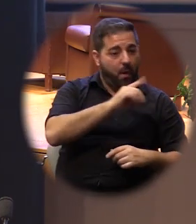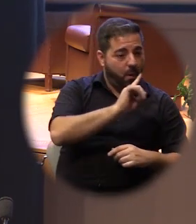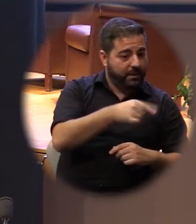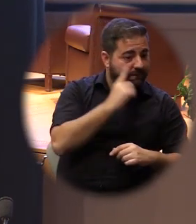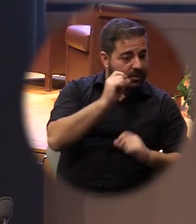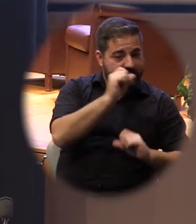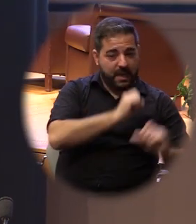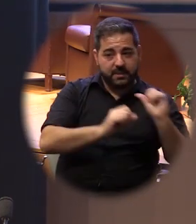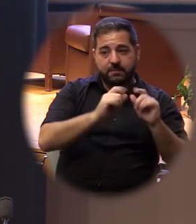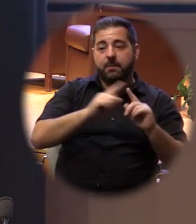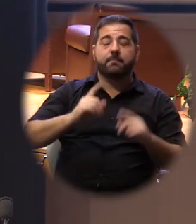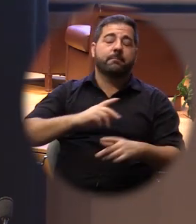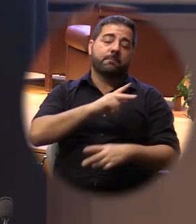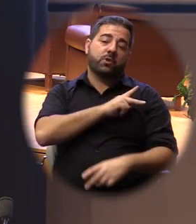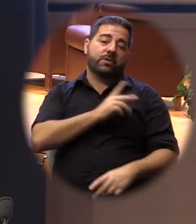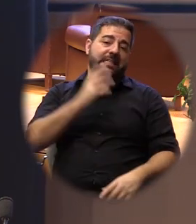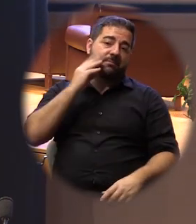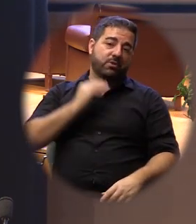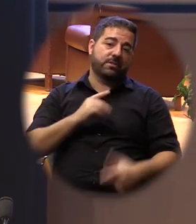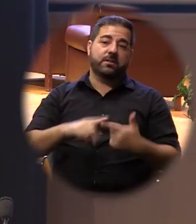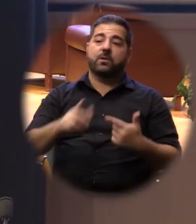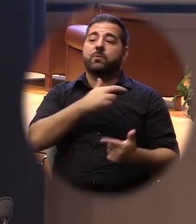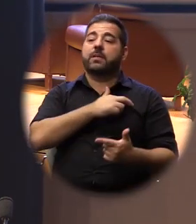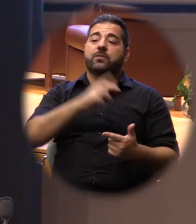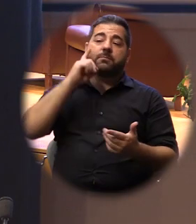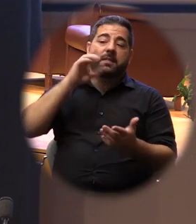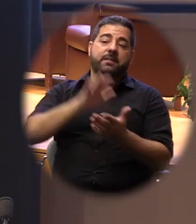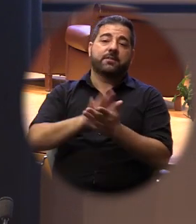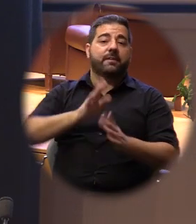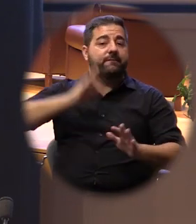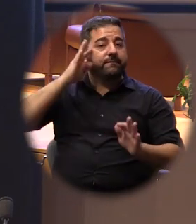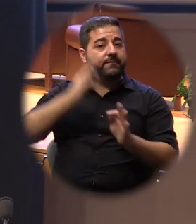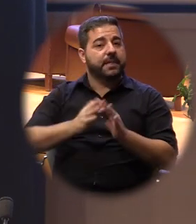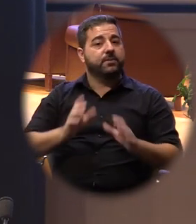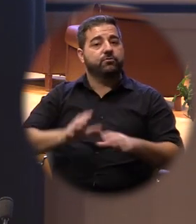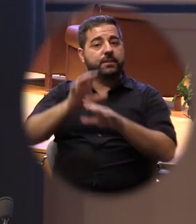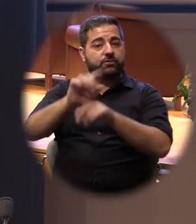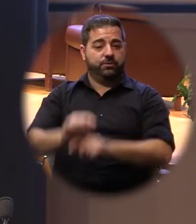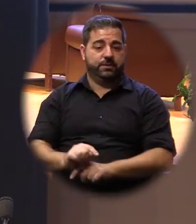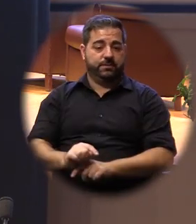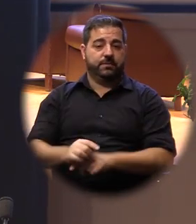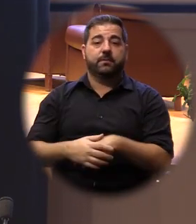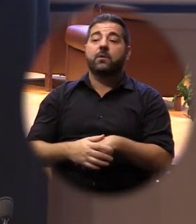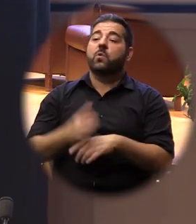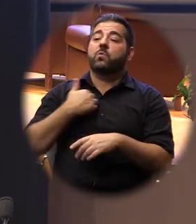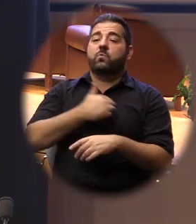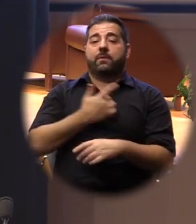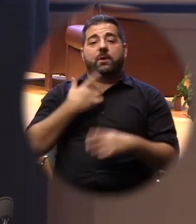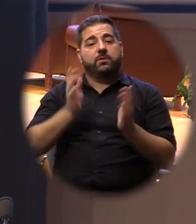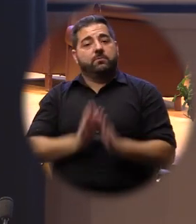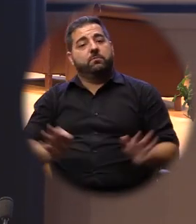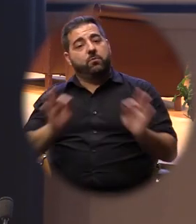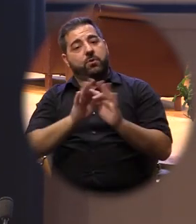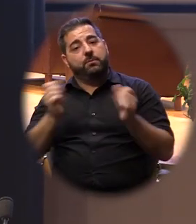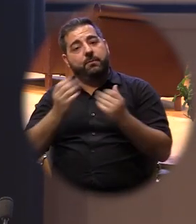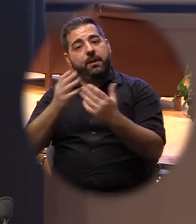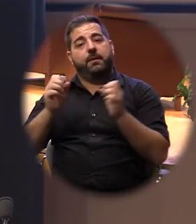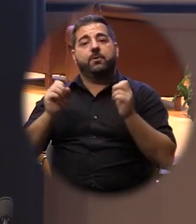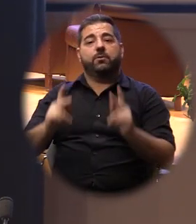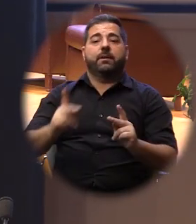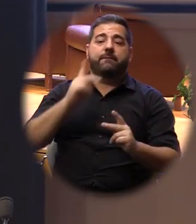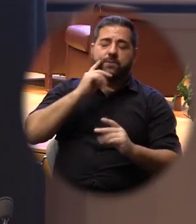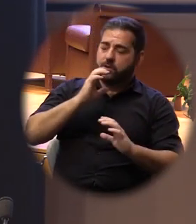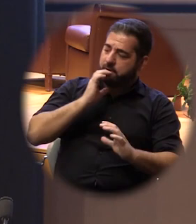our personal experience, our religious beliefs, and faith traditions. Dozer felt it was important to provide an opportunity